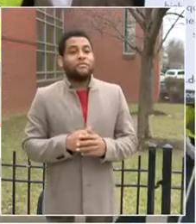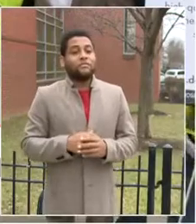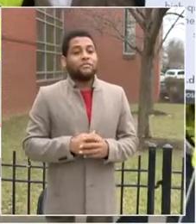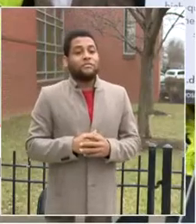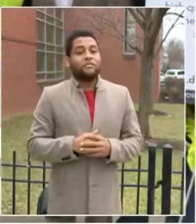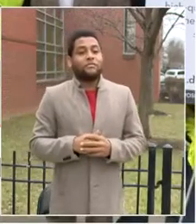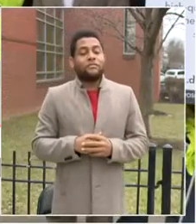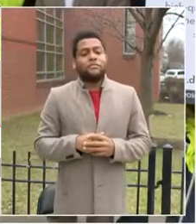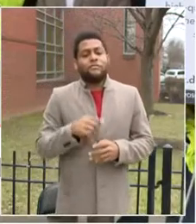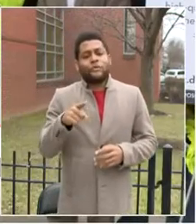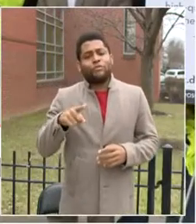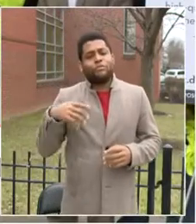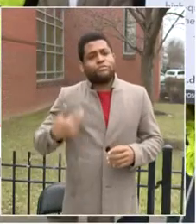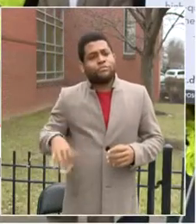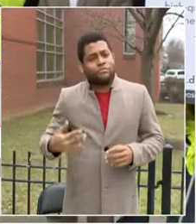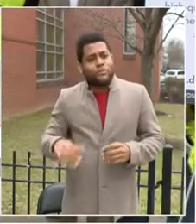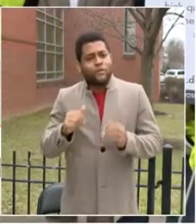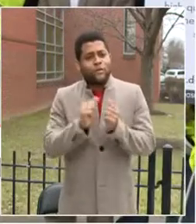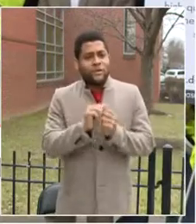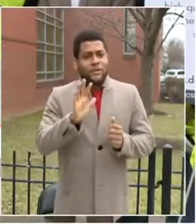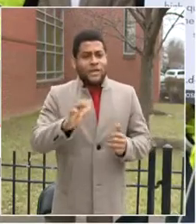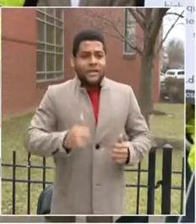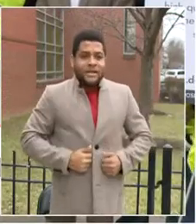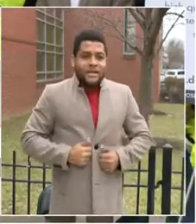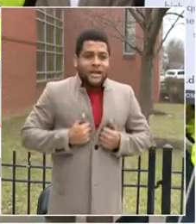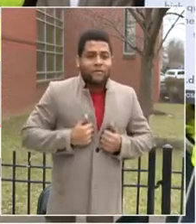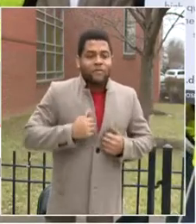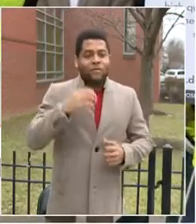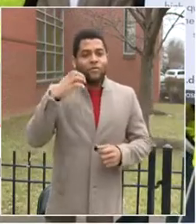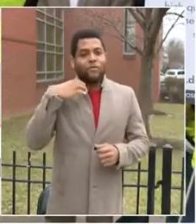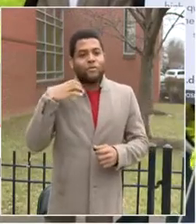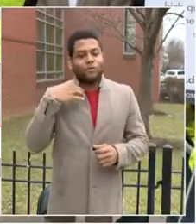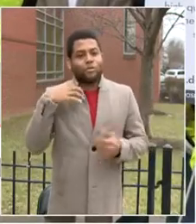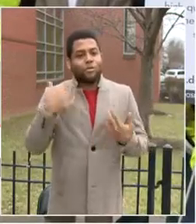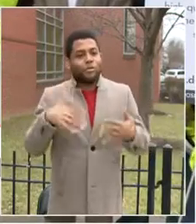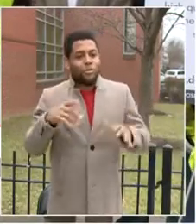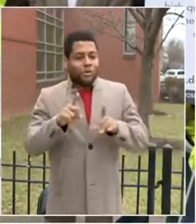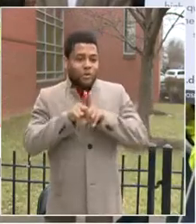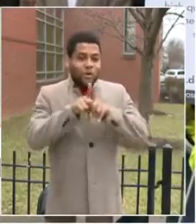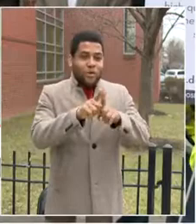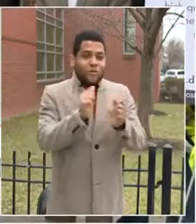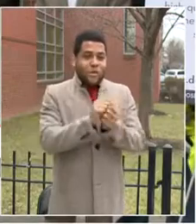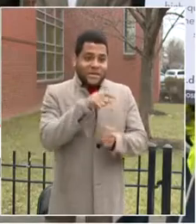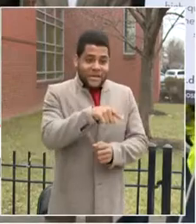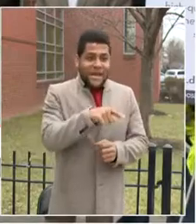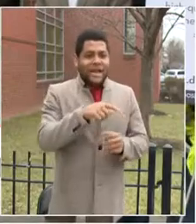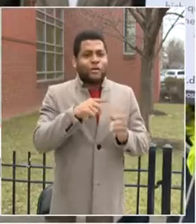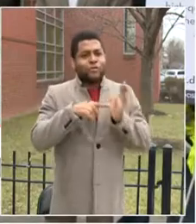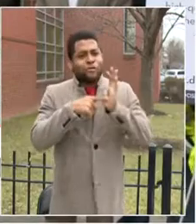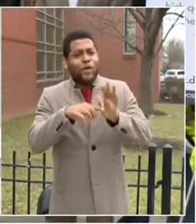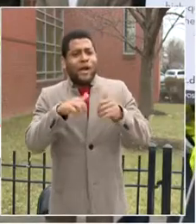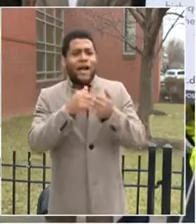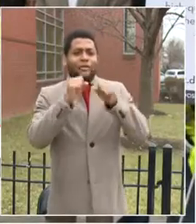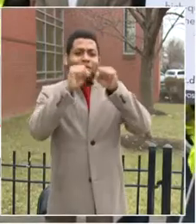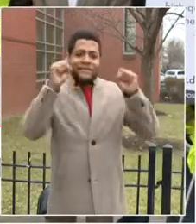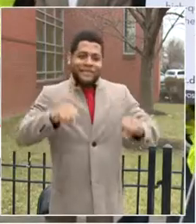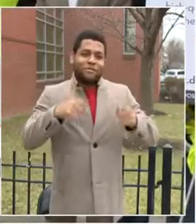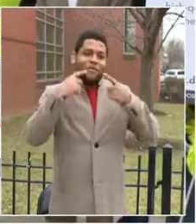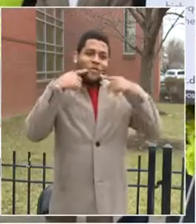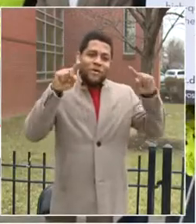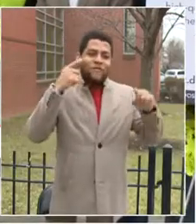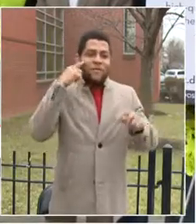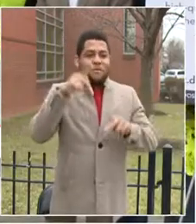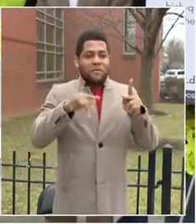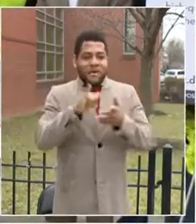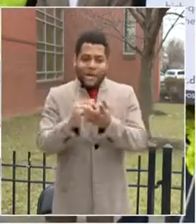And with his life coach, a demonstration of how our system is supposed to work for people who are coming home and want to